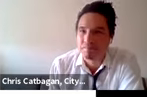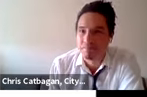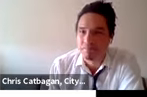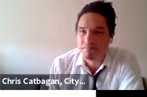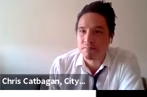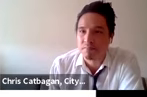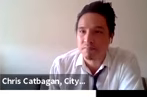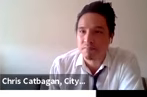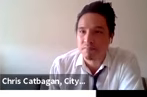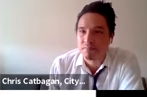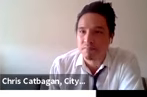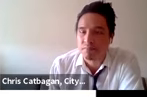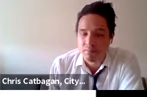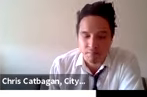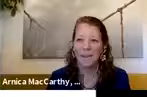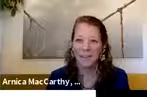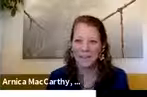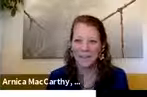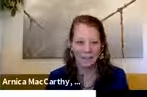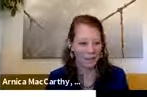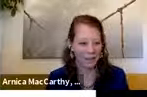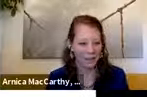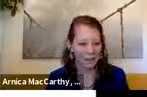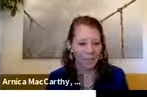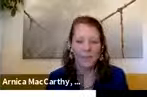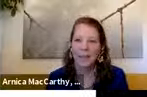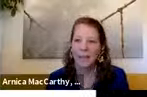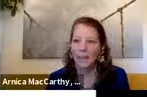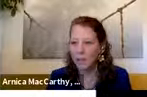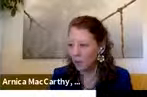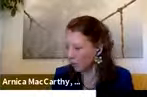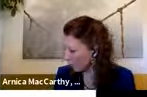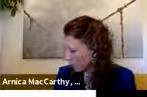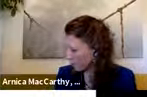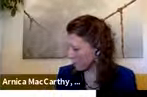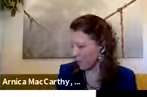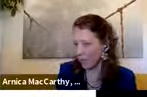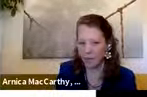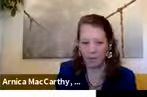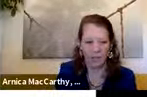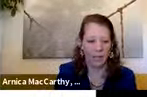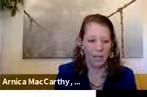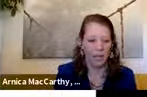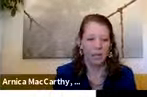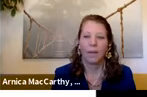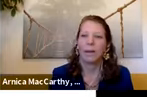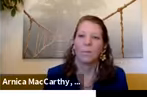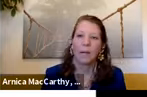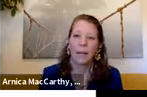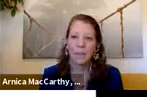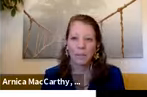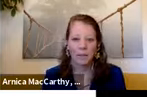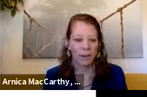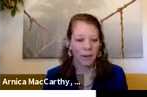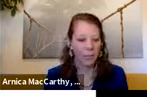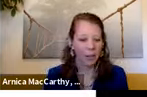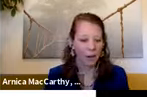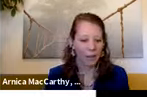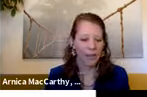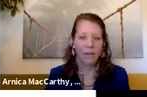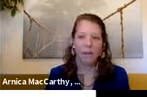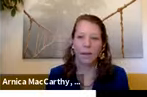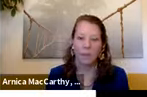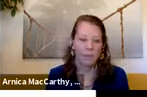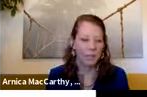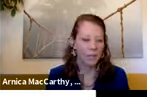Arnica. Hi, Chris. Thank you all for being here tonight. My name is Arnica